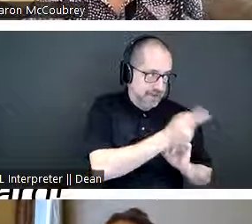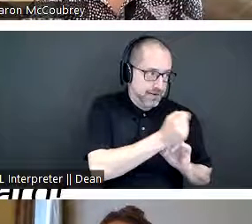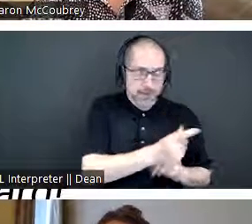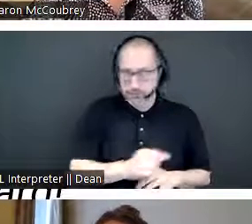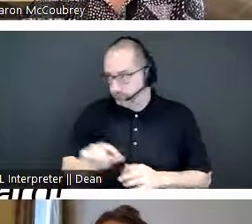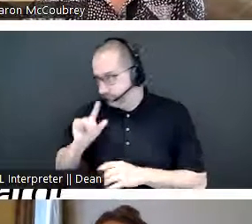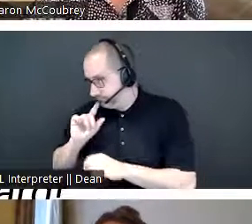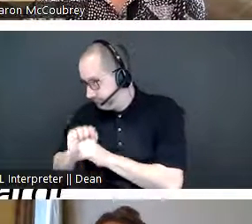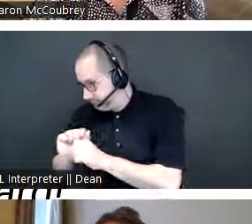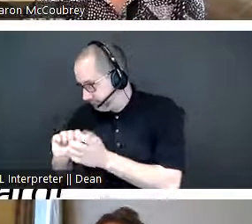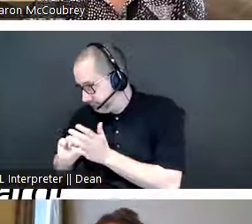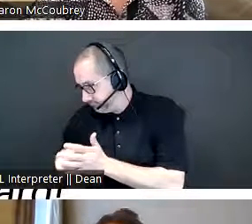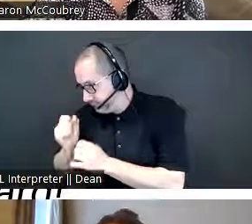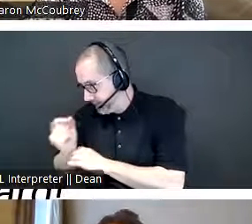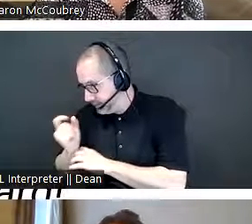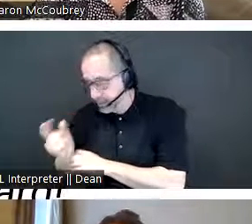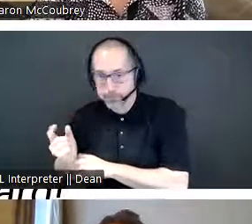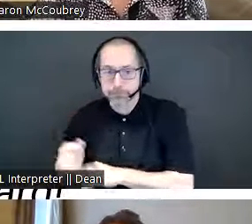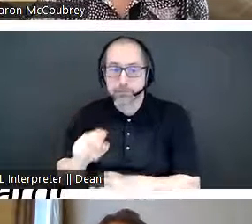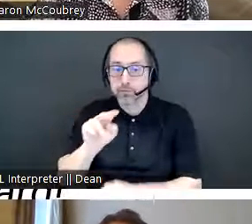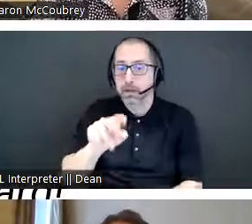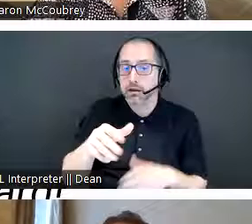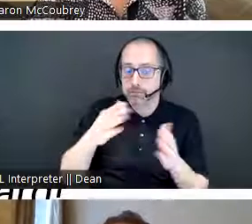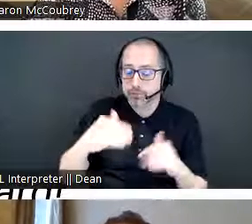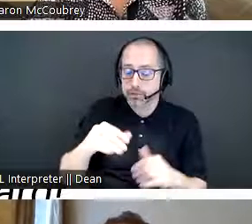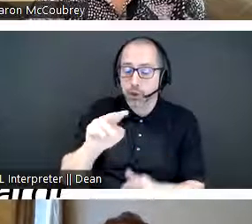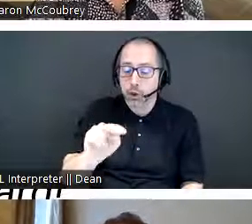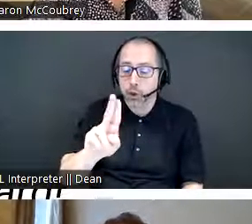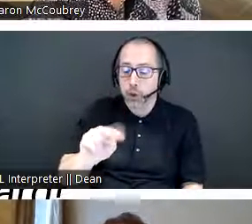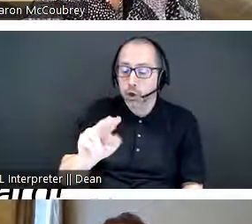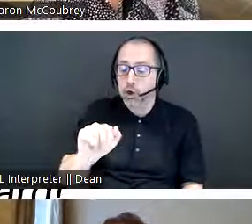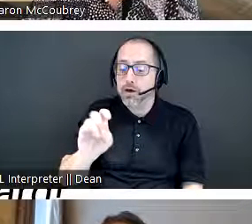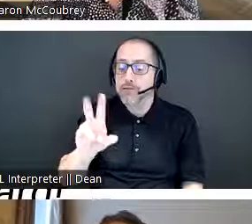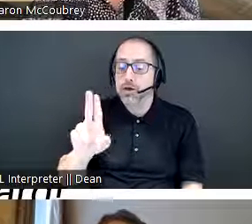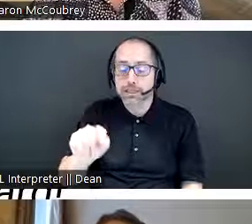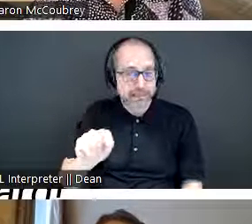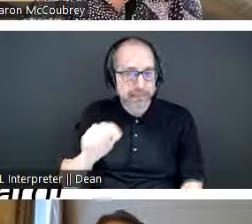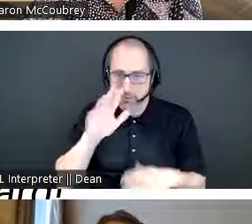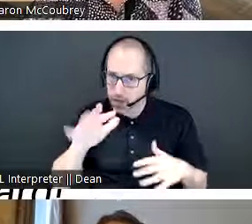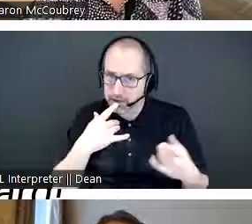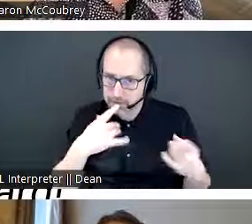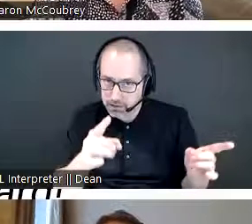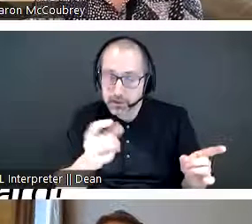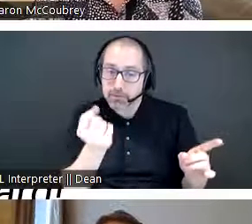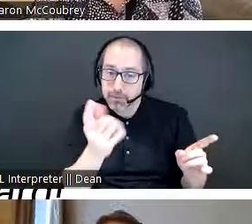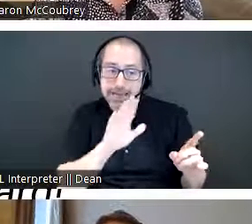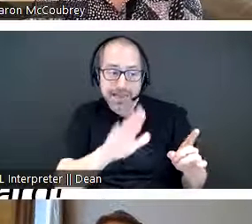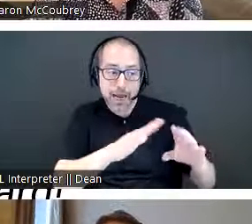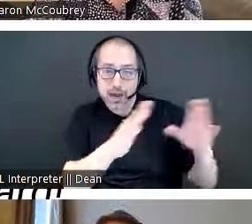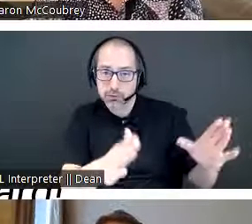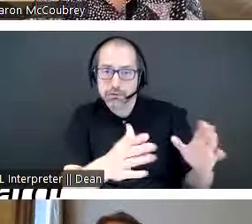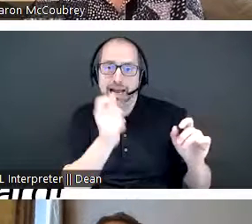declared. Nunavut does not have a declaration, but they do make a statement in their house every